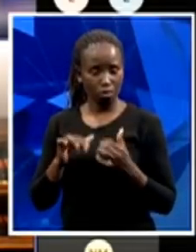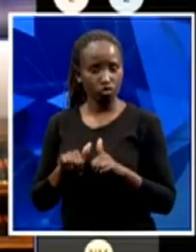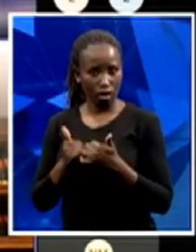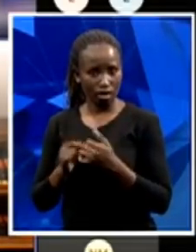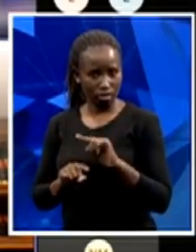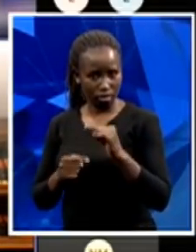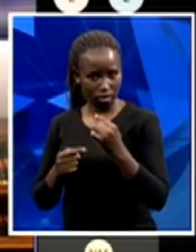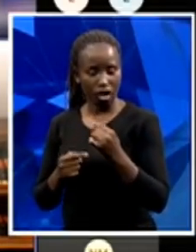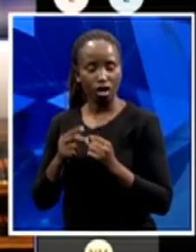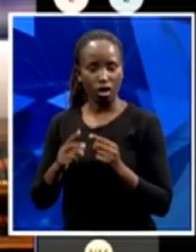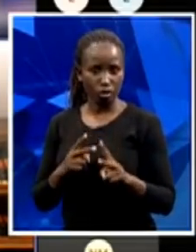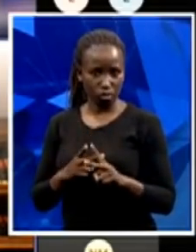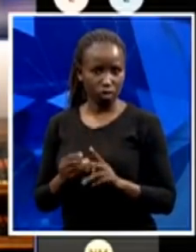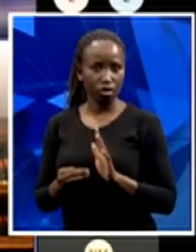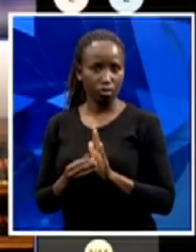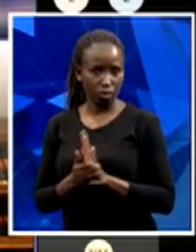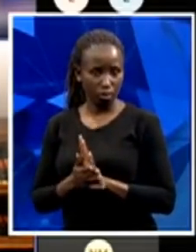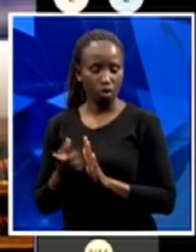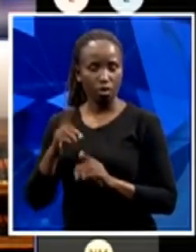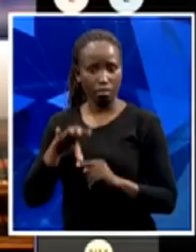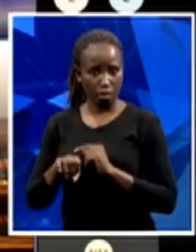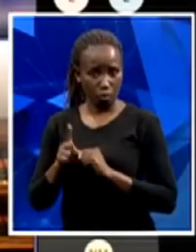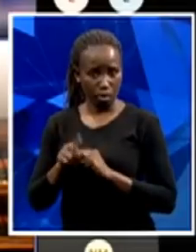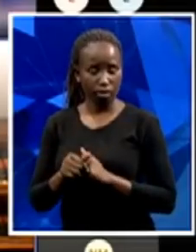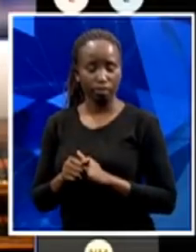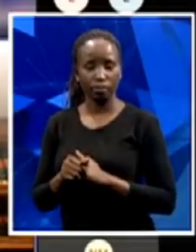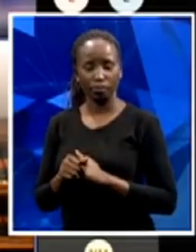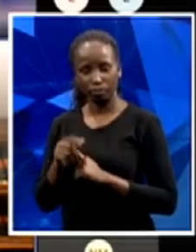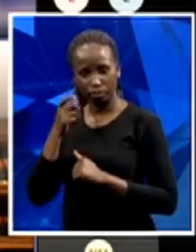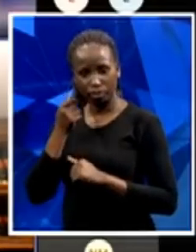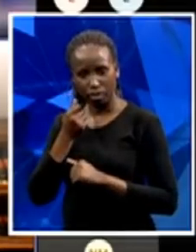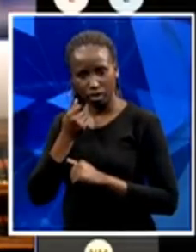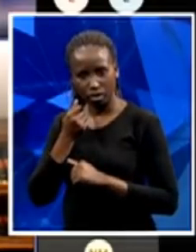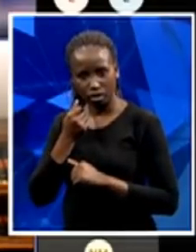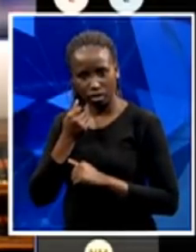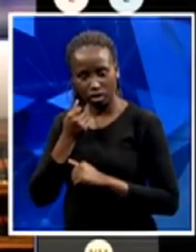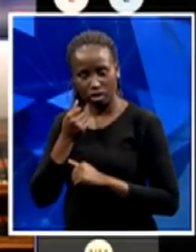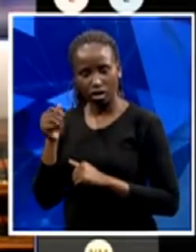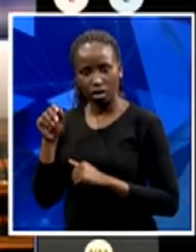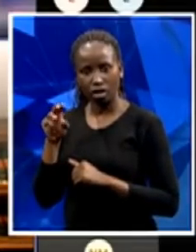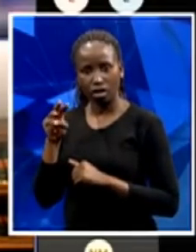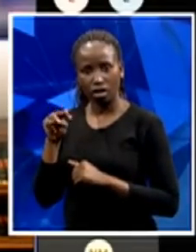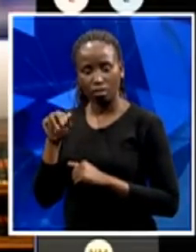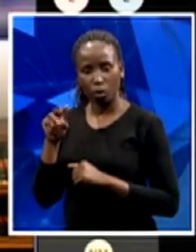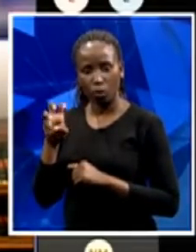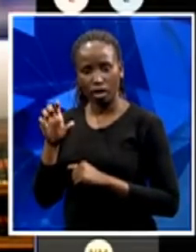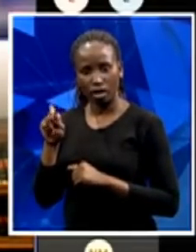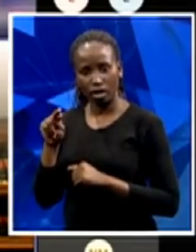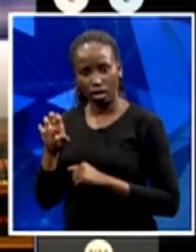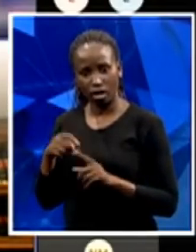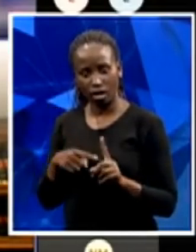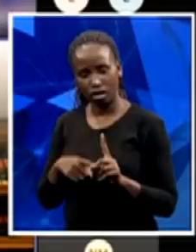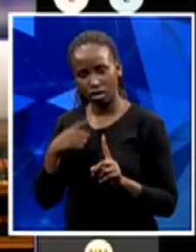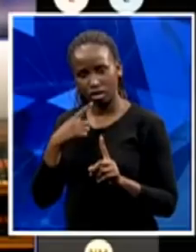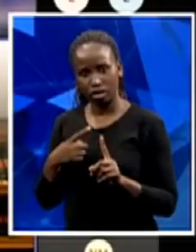Finally, Mr. Mawere suggested that in the light of his challenge brought in terms of Rule